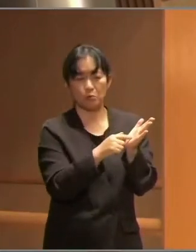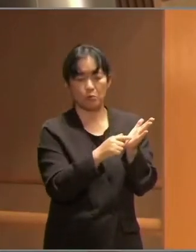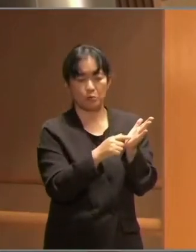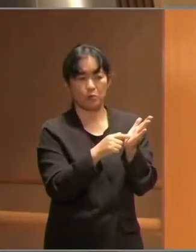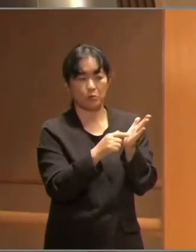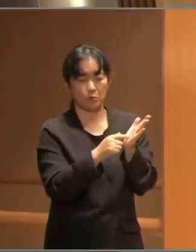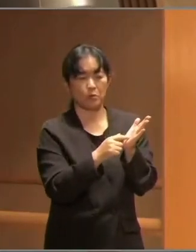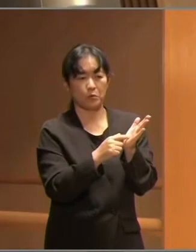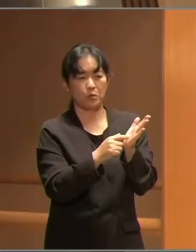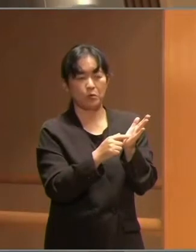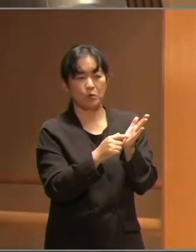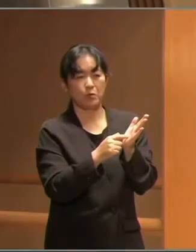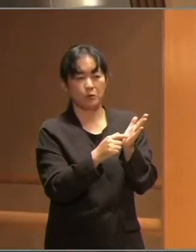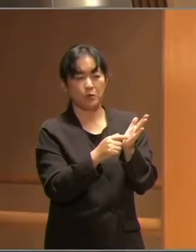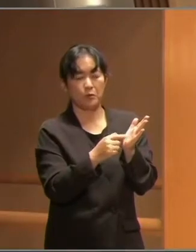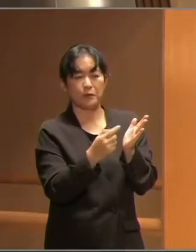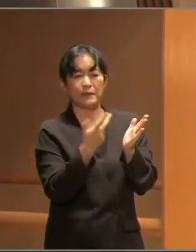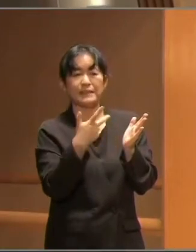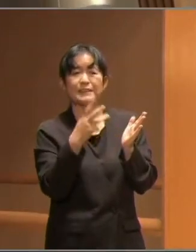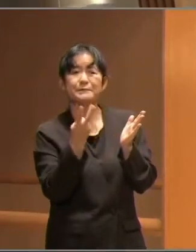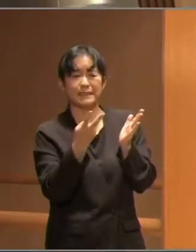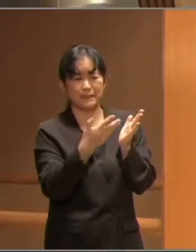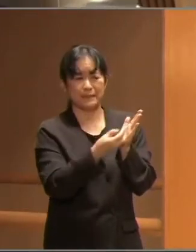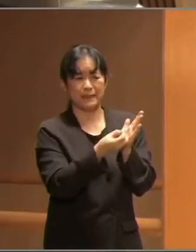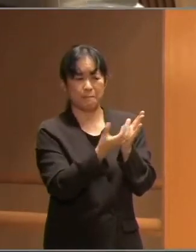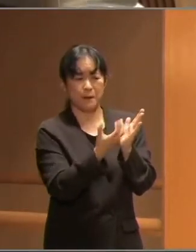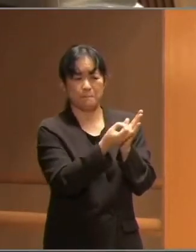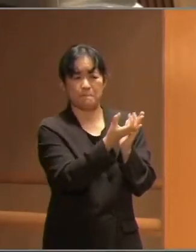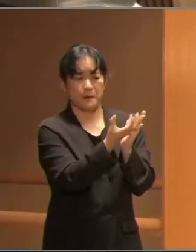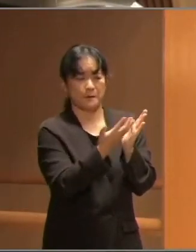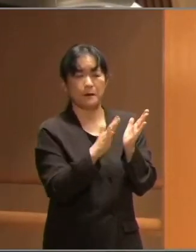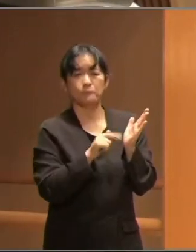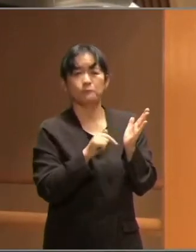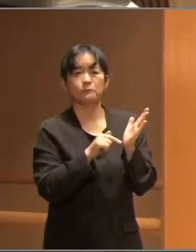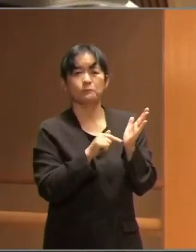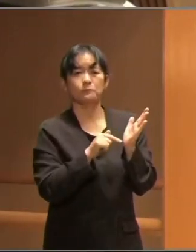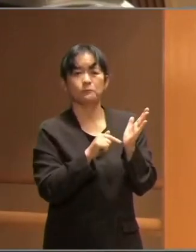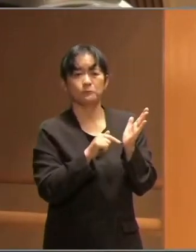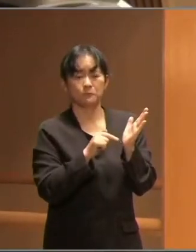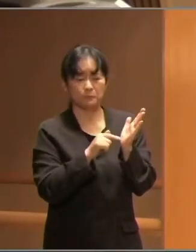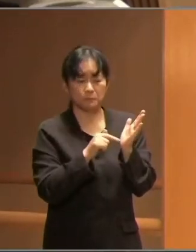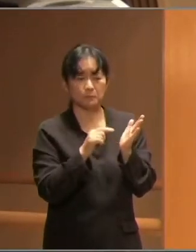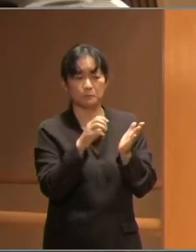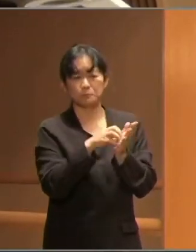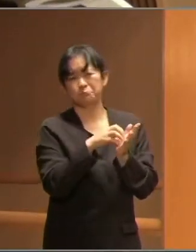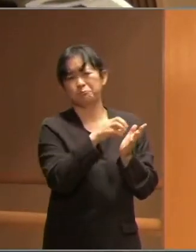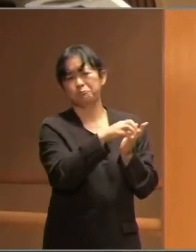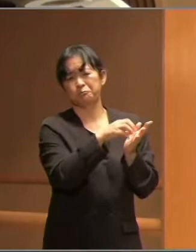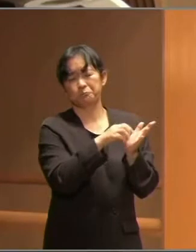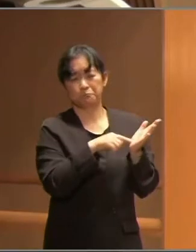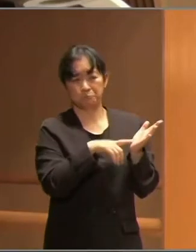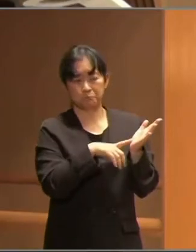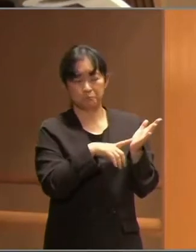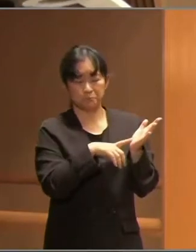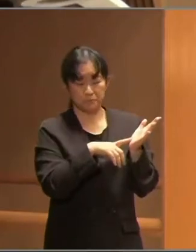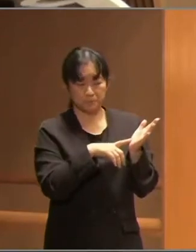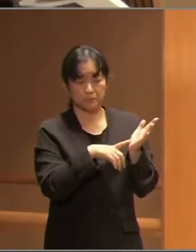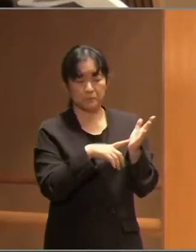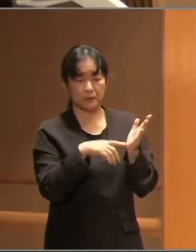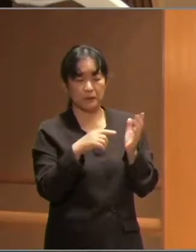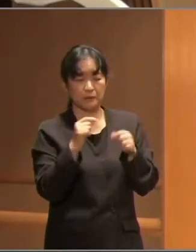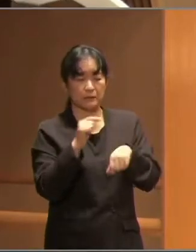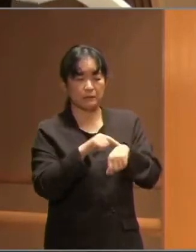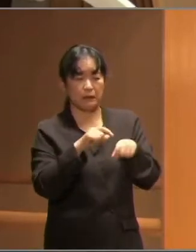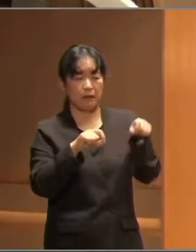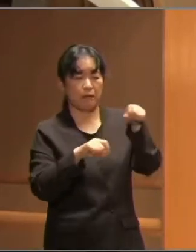and before the stain comes up, if it's dry, it would be okay. However, if it takes